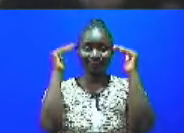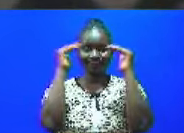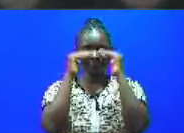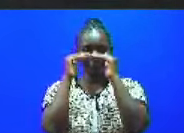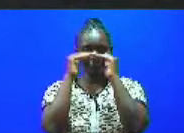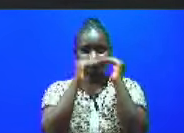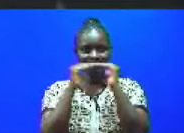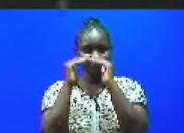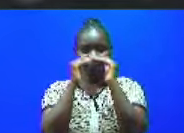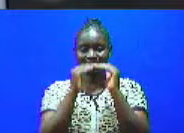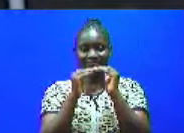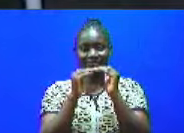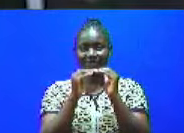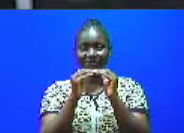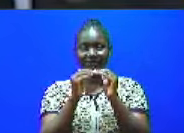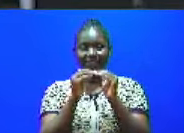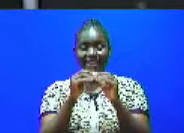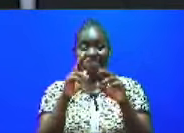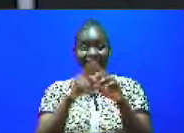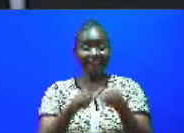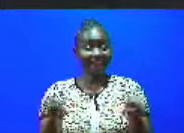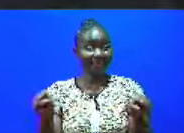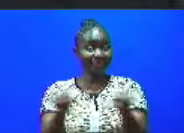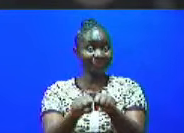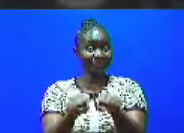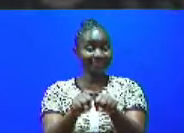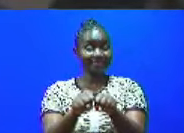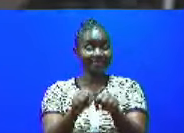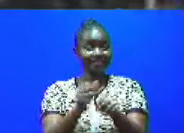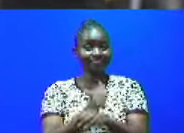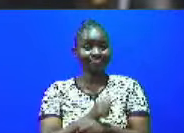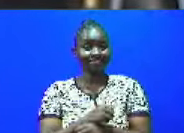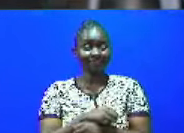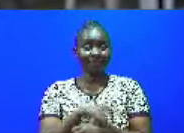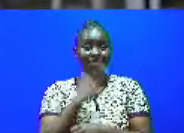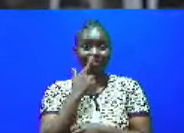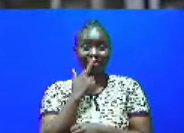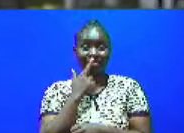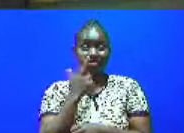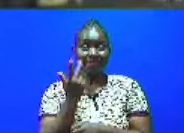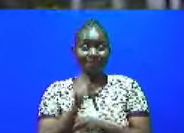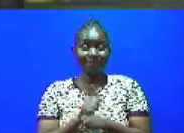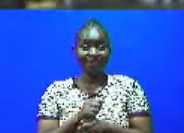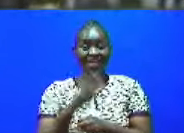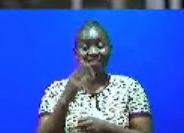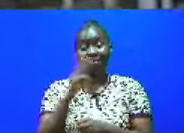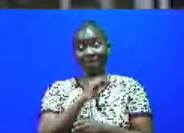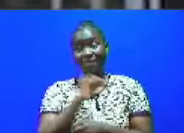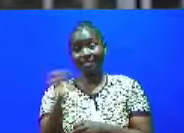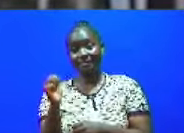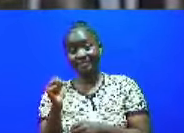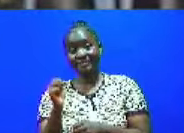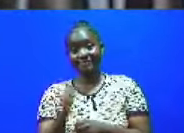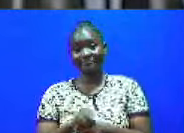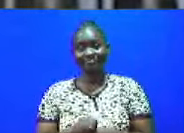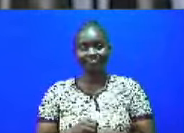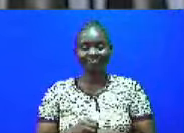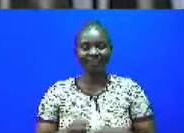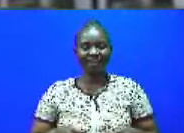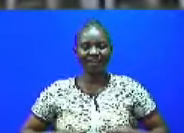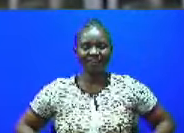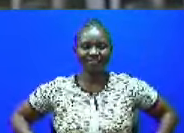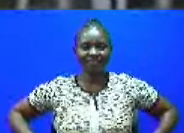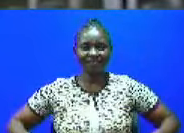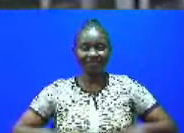wear good red shoes. They're costing, I'm told, a million shillings. The belt is 2 million. Your Excellency, you also denied